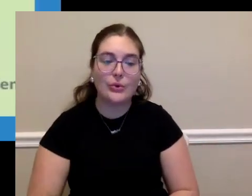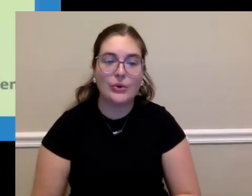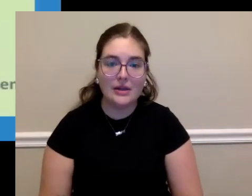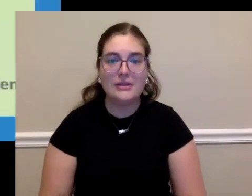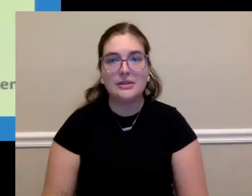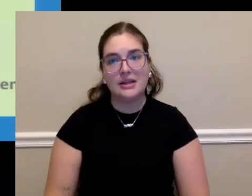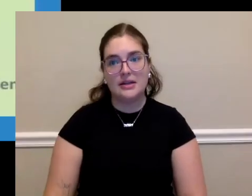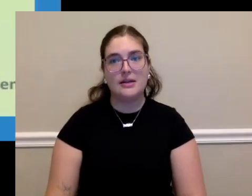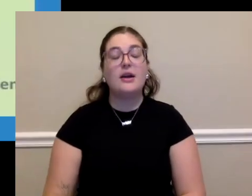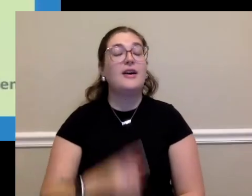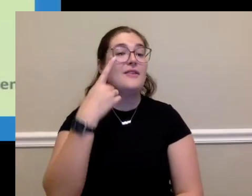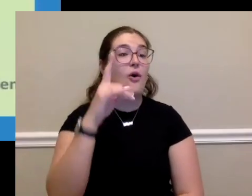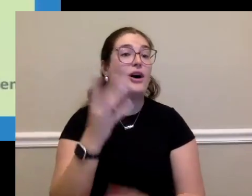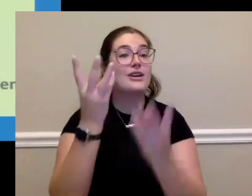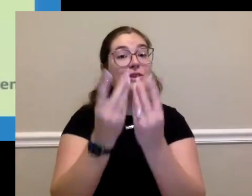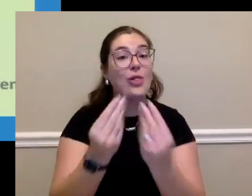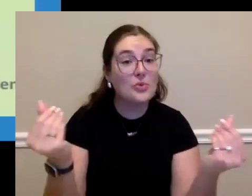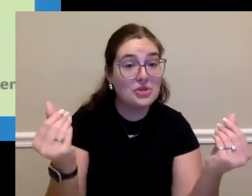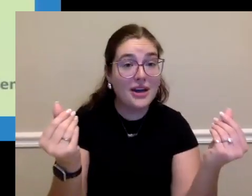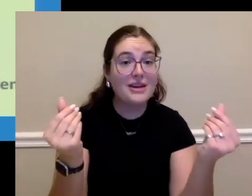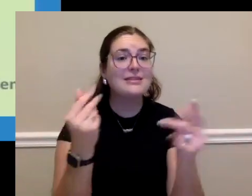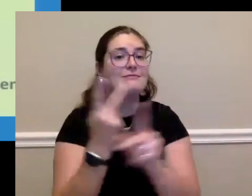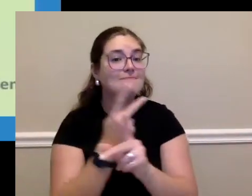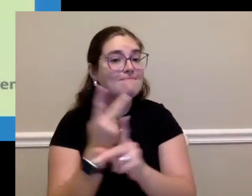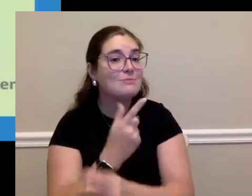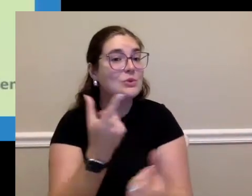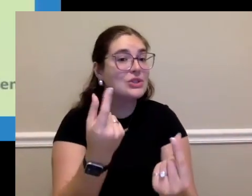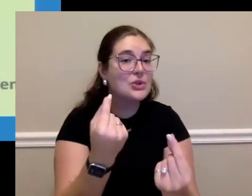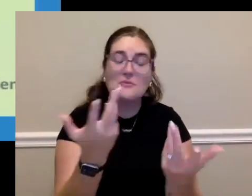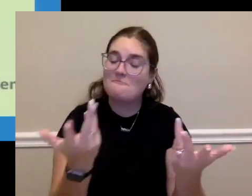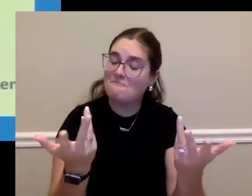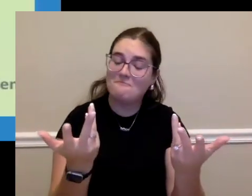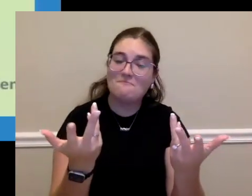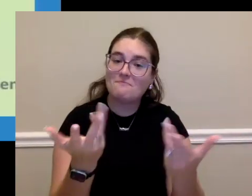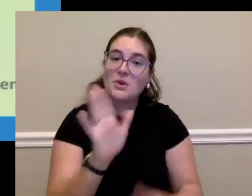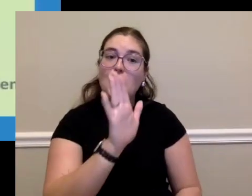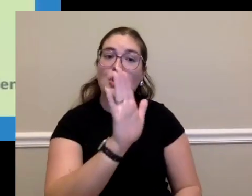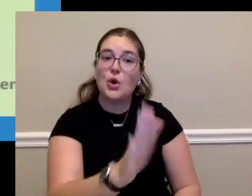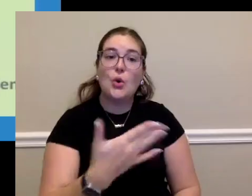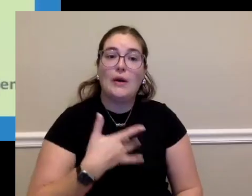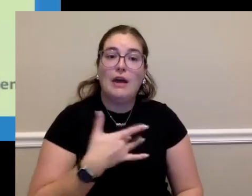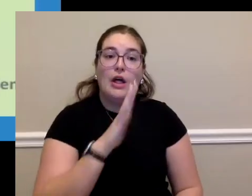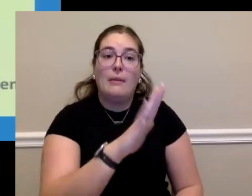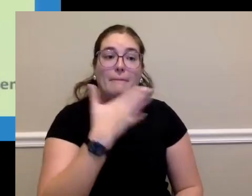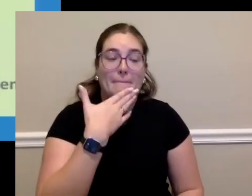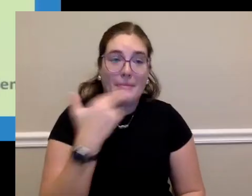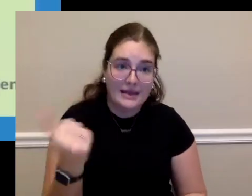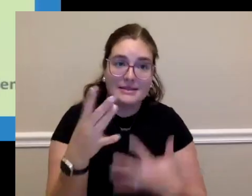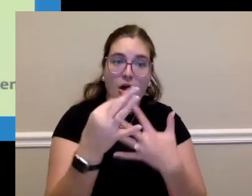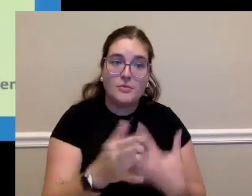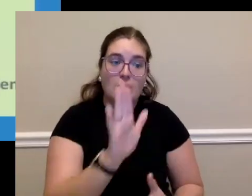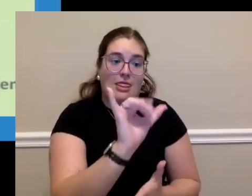comes to solutions, there is no expert because you basically do what you feel is best at the moment